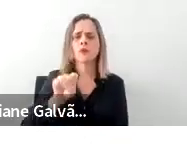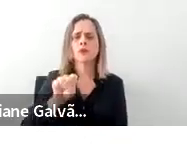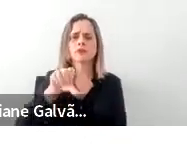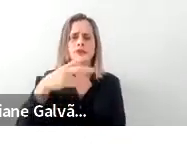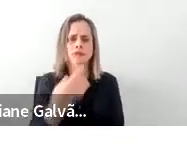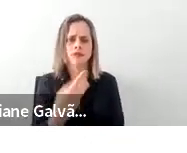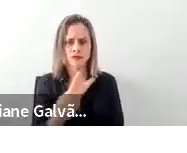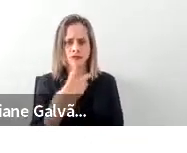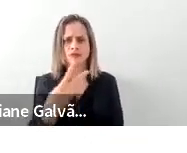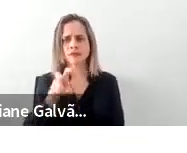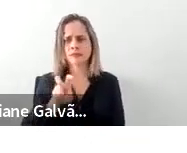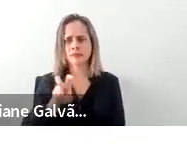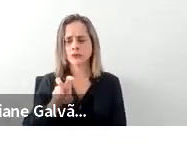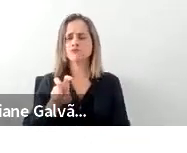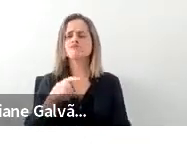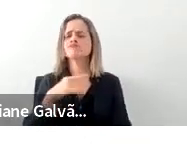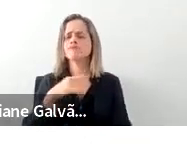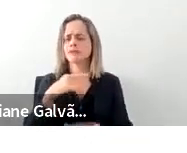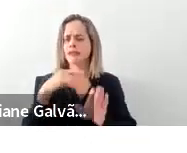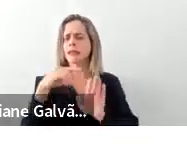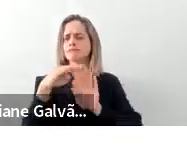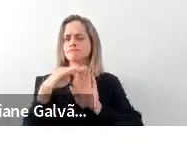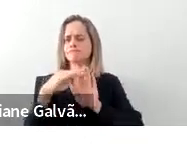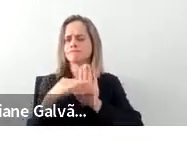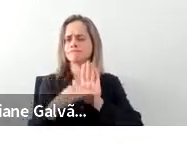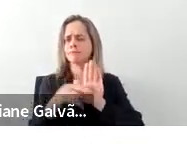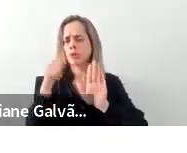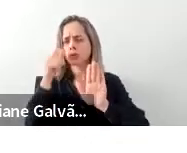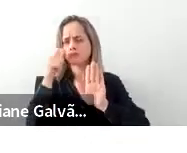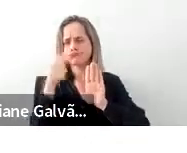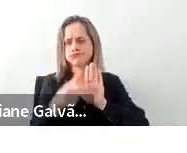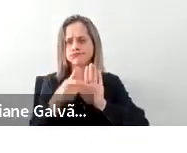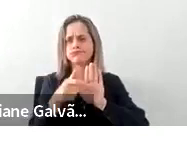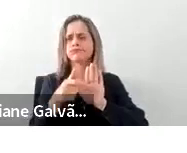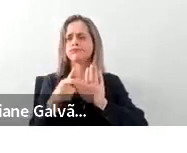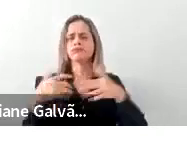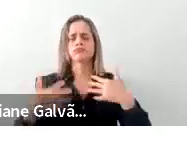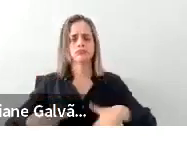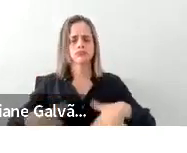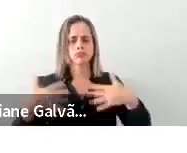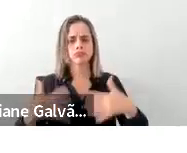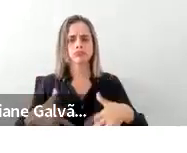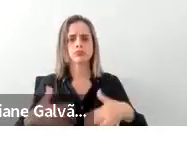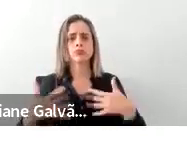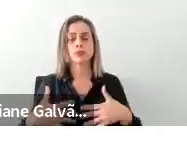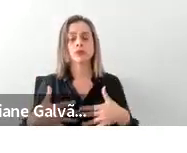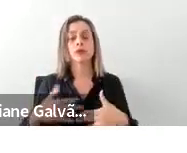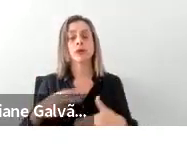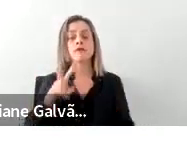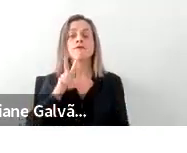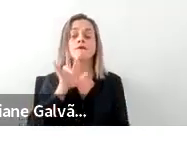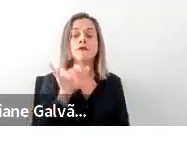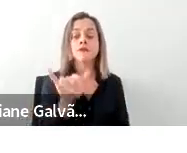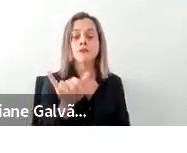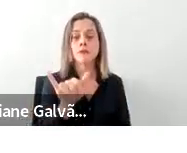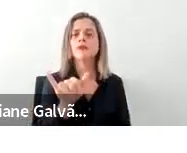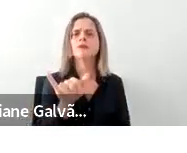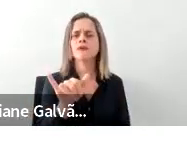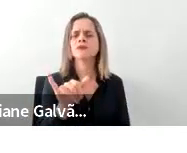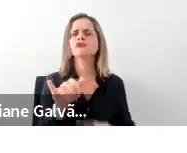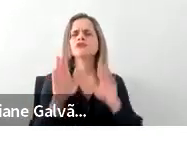it's a direct attempt by Vygotsky to look at the problems that we've been considering already. How do